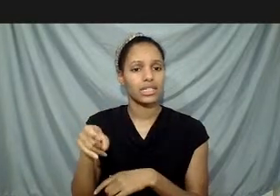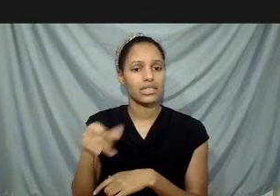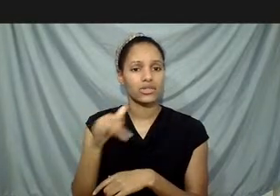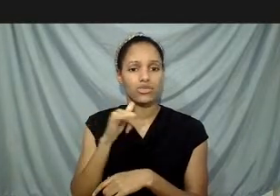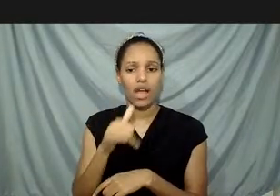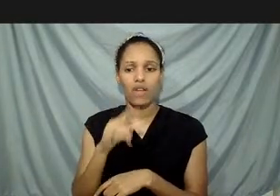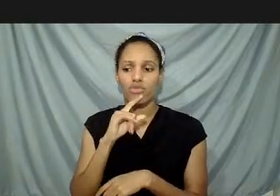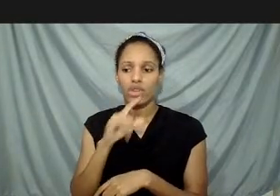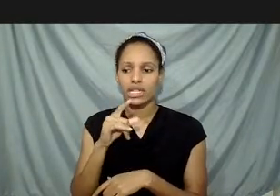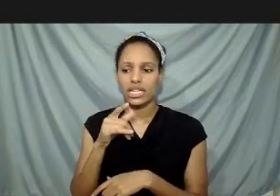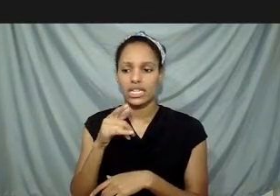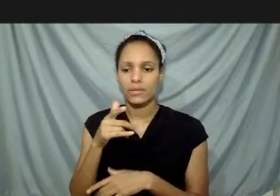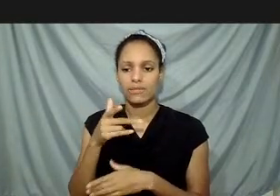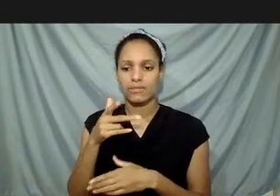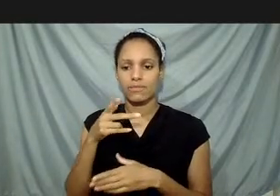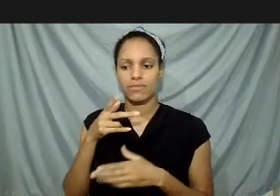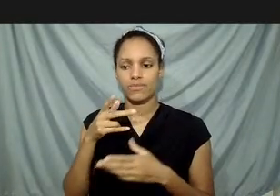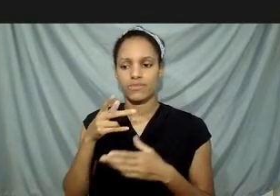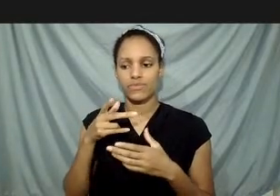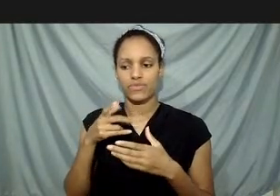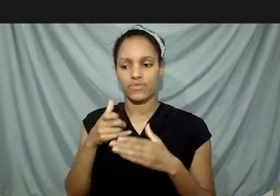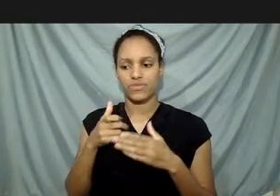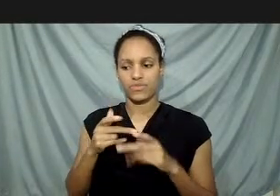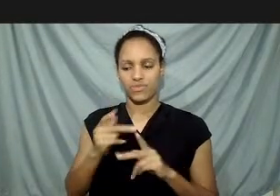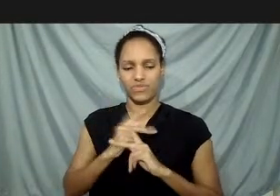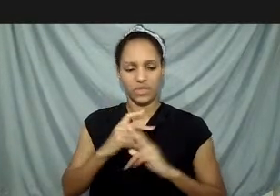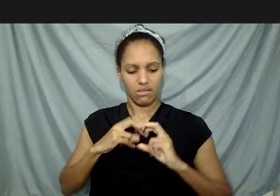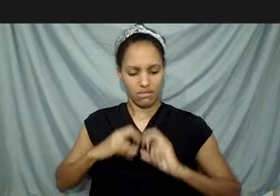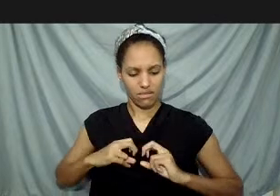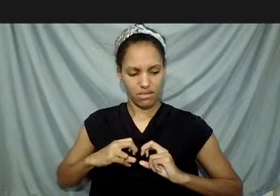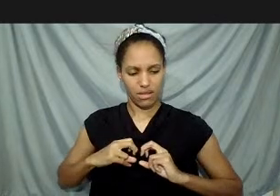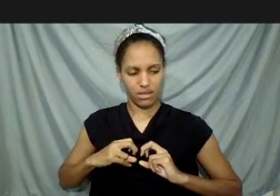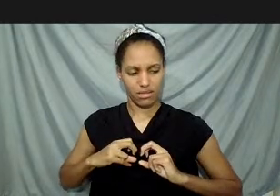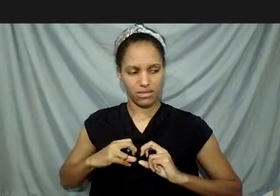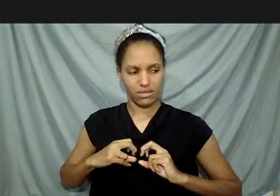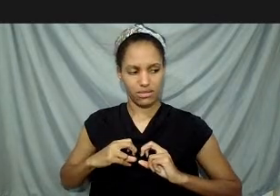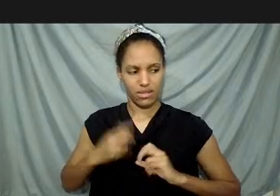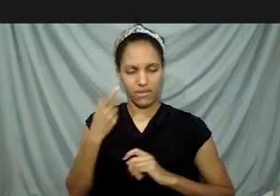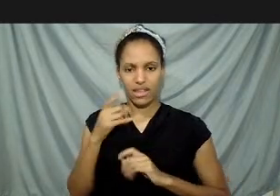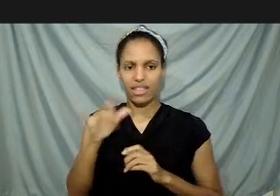internalize a lot of the things that American culture would ask you to internalize.